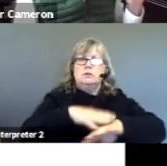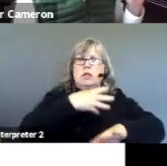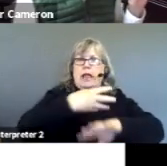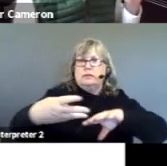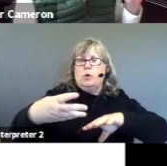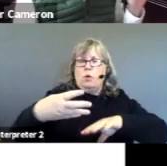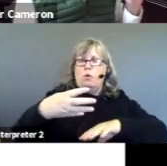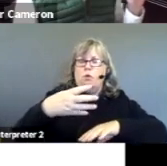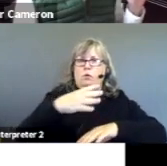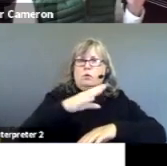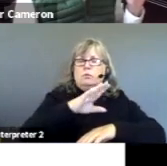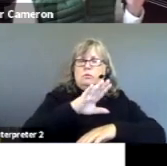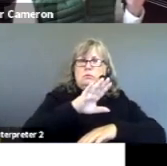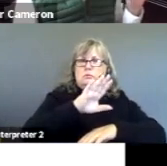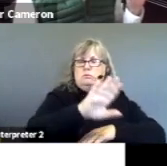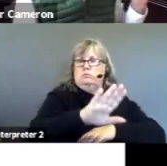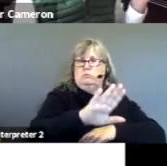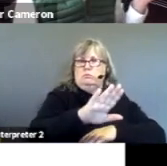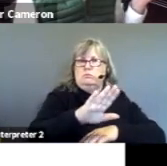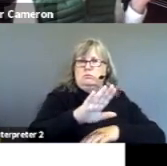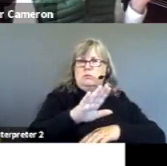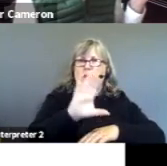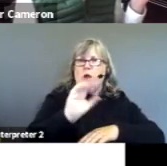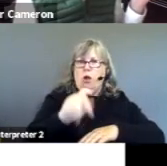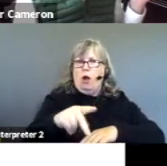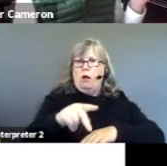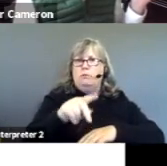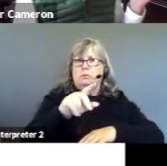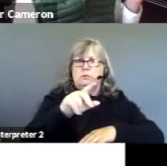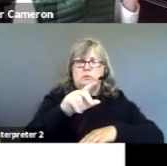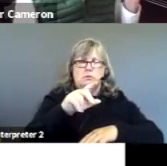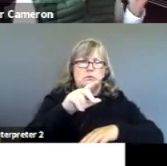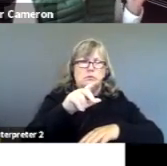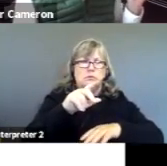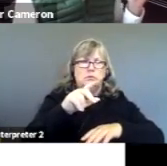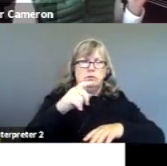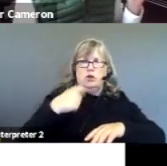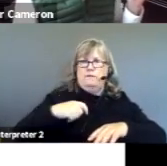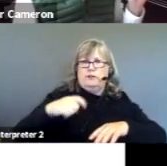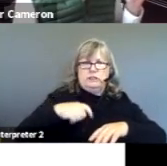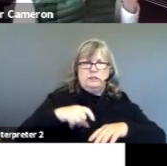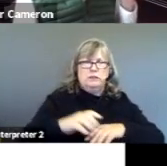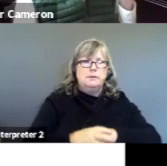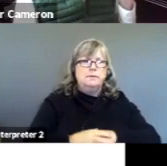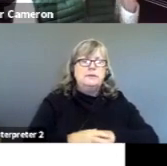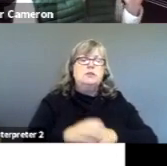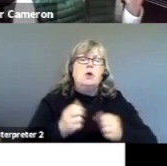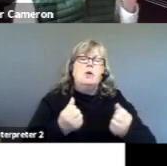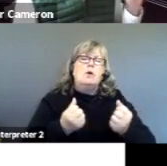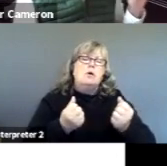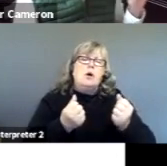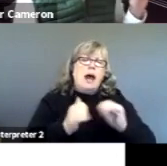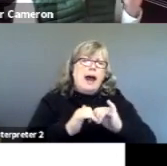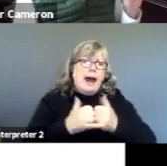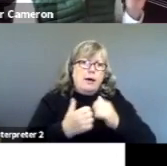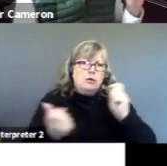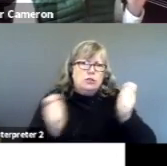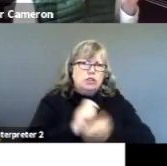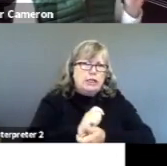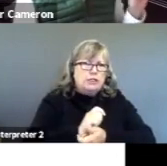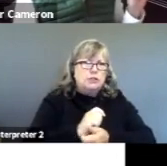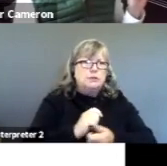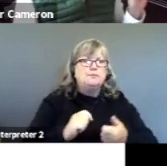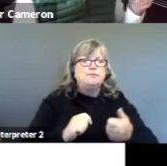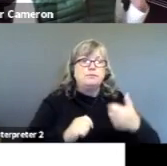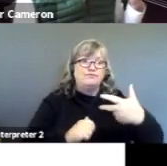how? Well, I'm proposing something that's been around for years, and that is a different economic model that stresses people, planet,